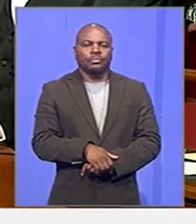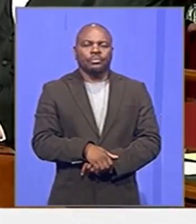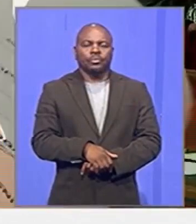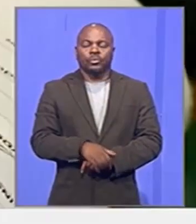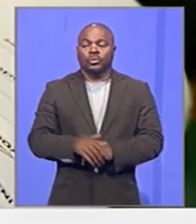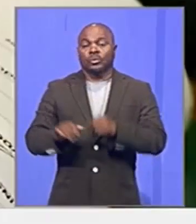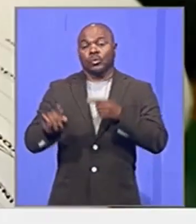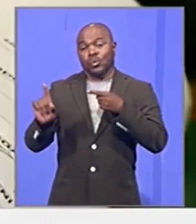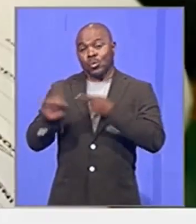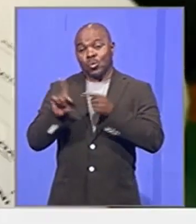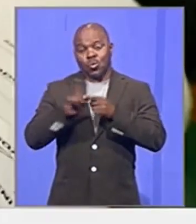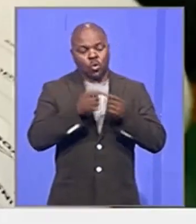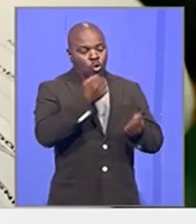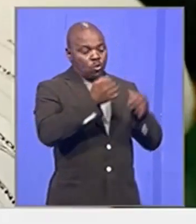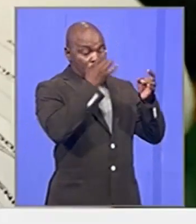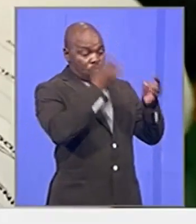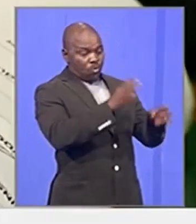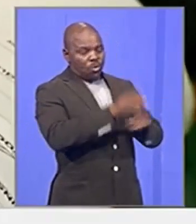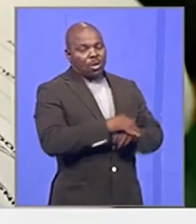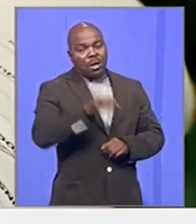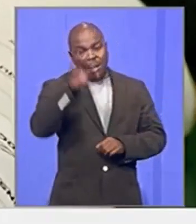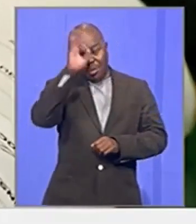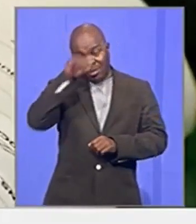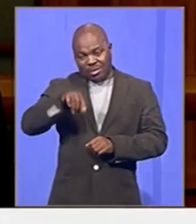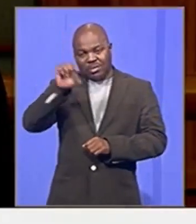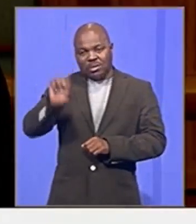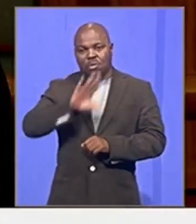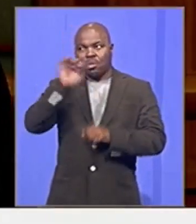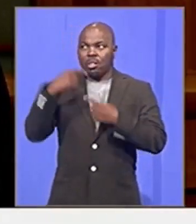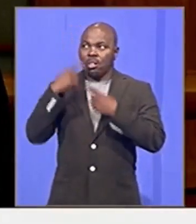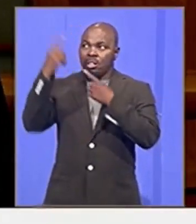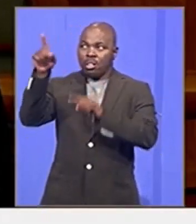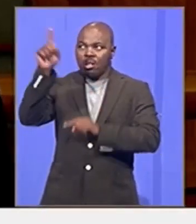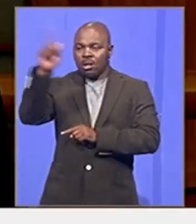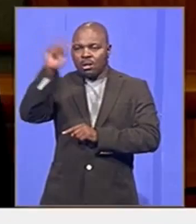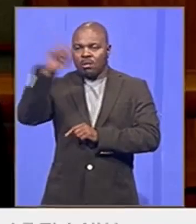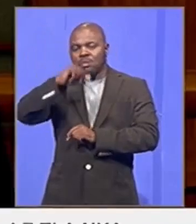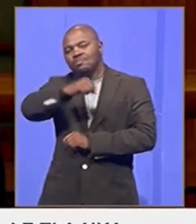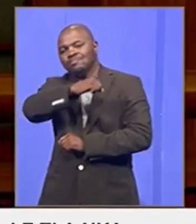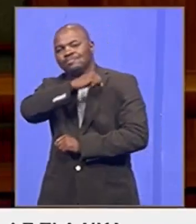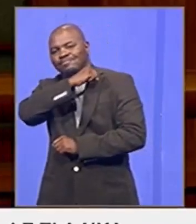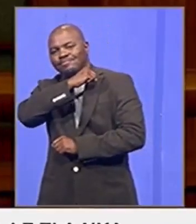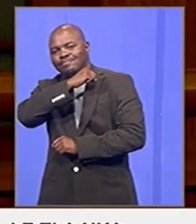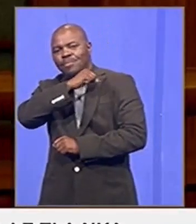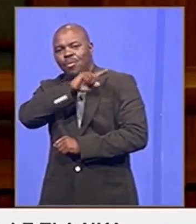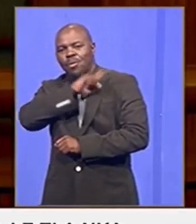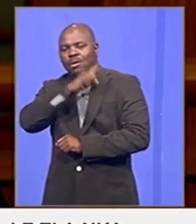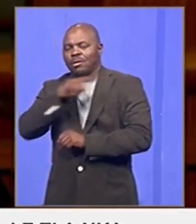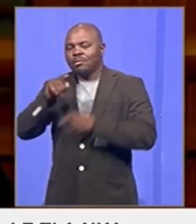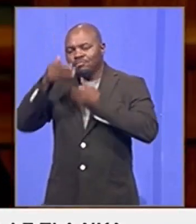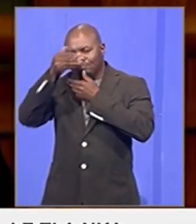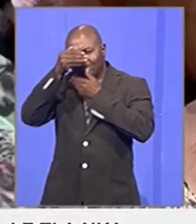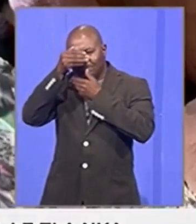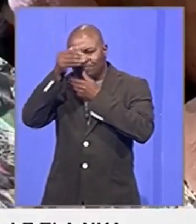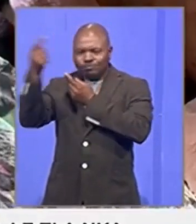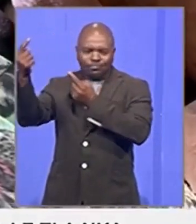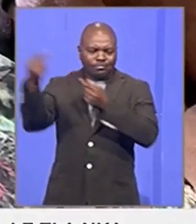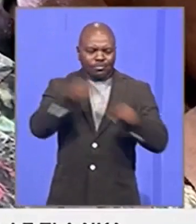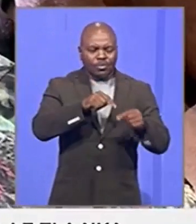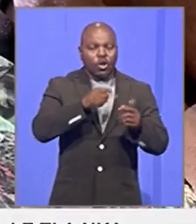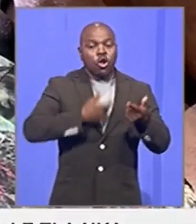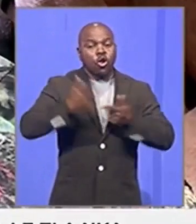Magudumana o boleletse lekgotla la dinyewe hore sepolesa sa Afrika Borwa se mo kwetetse naheng ya Tanzania a kwaetswe sefahleho. Maqwetha hae